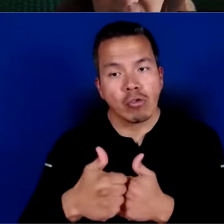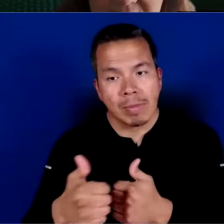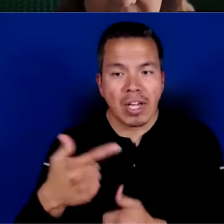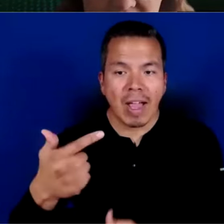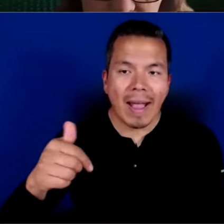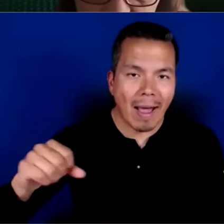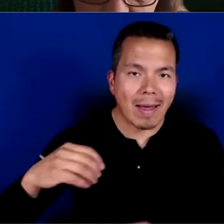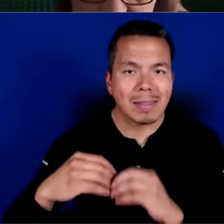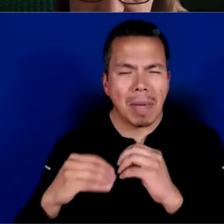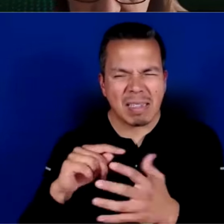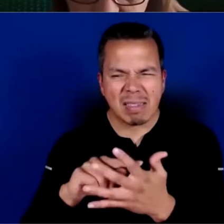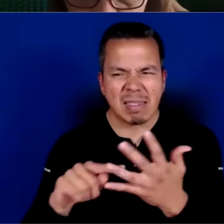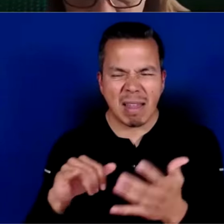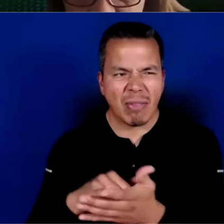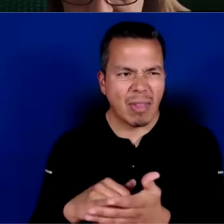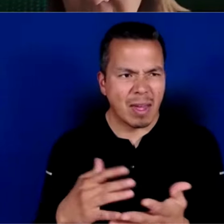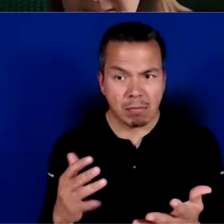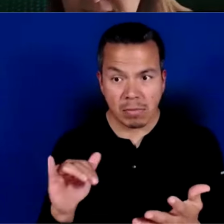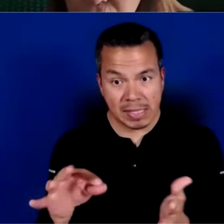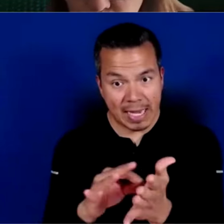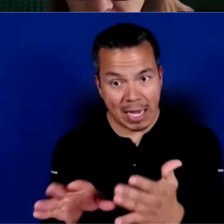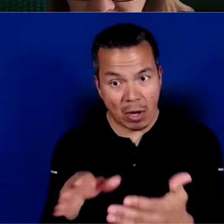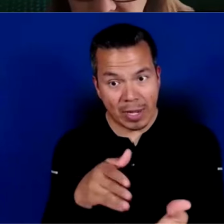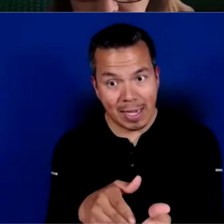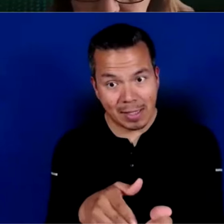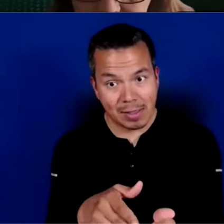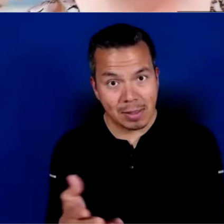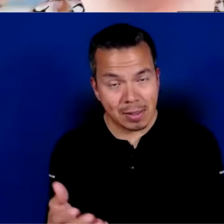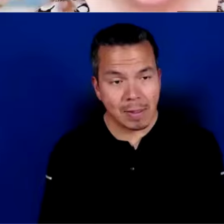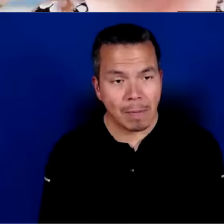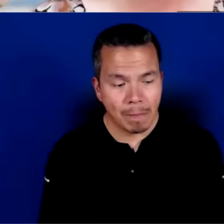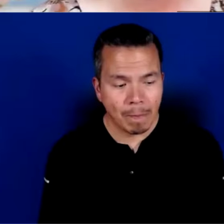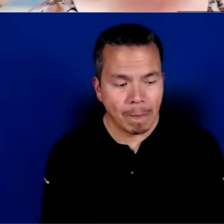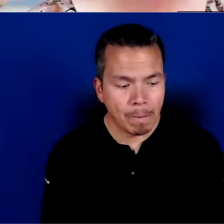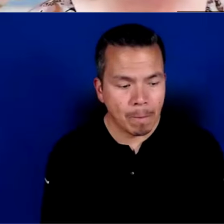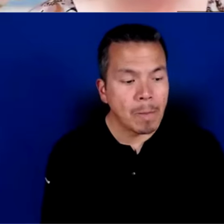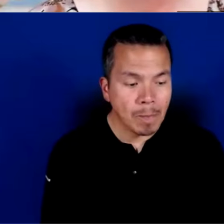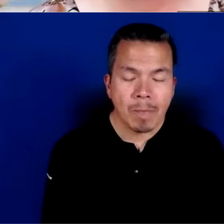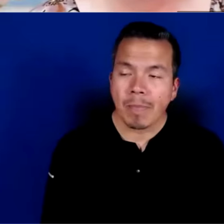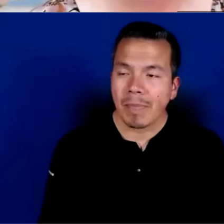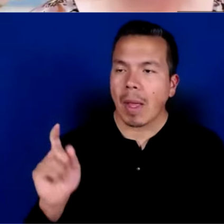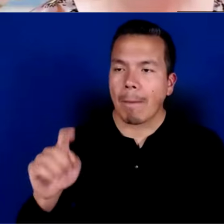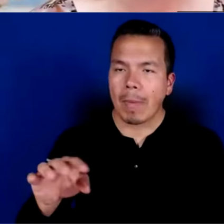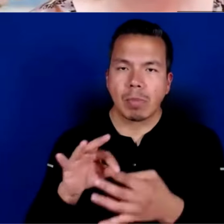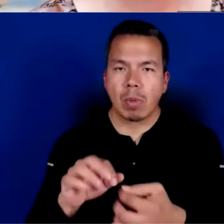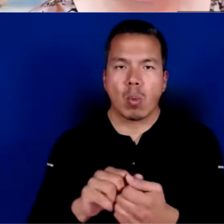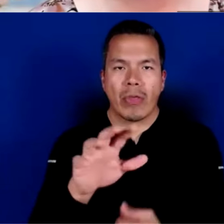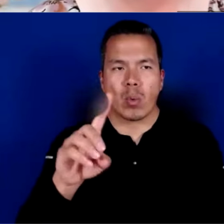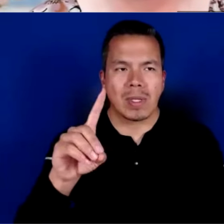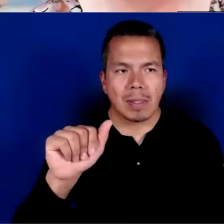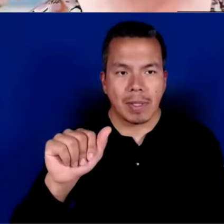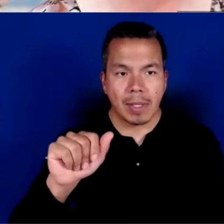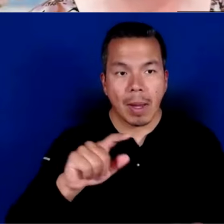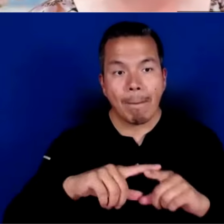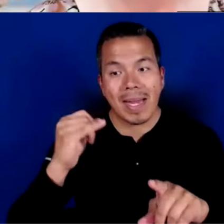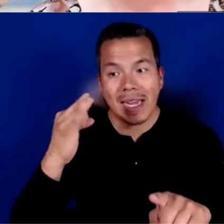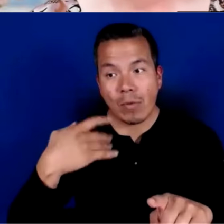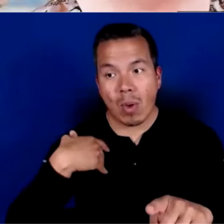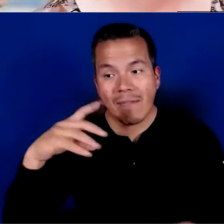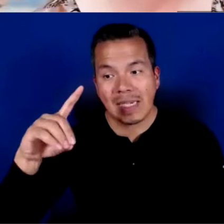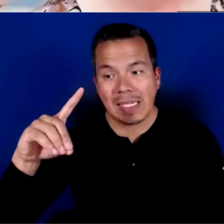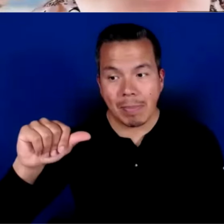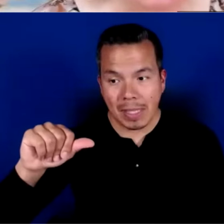maintenance, etc.? Does that count as an ERWI? So it has to be related to your disability, but if you have a disability